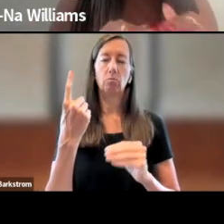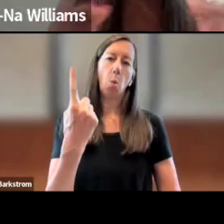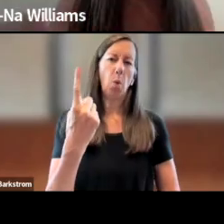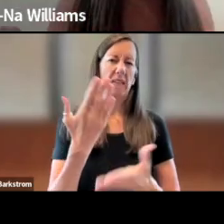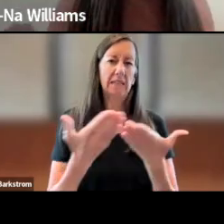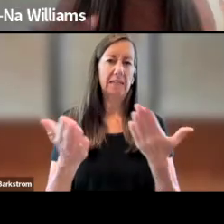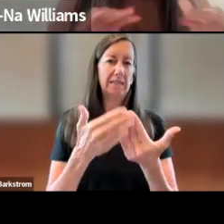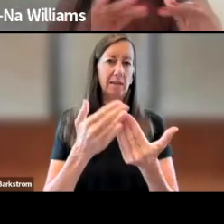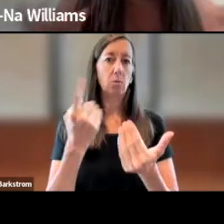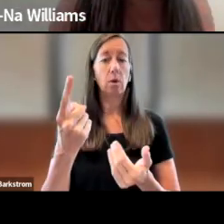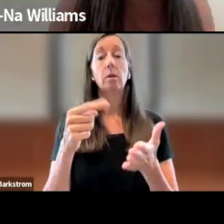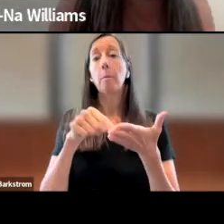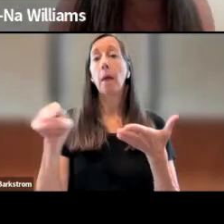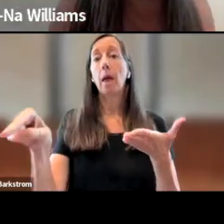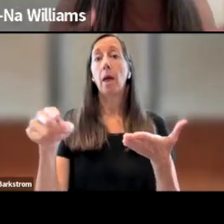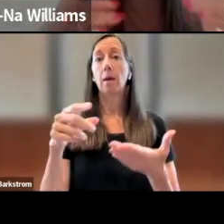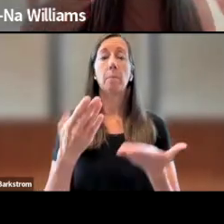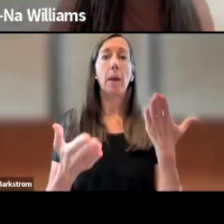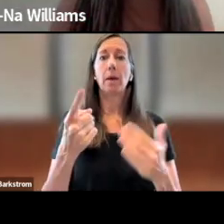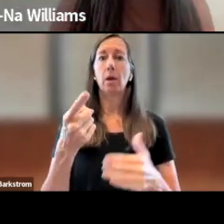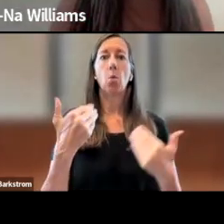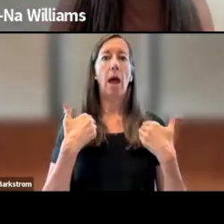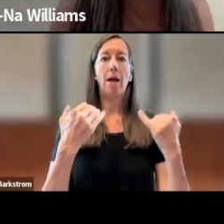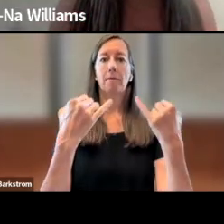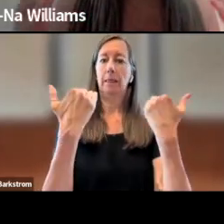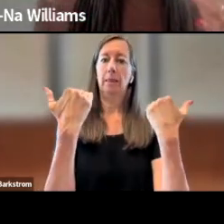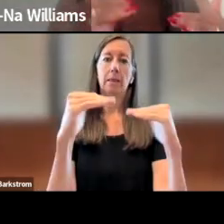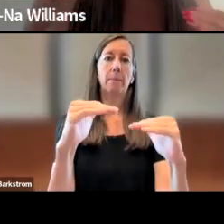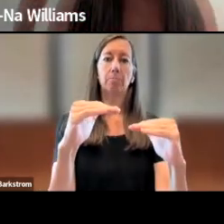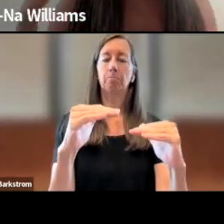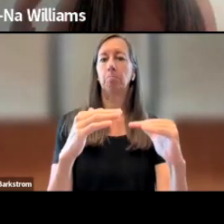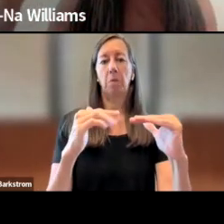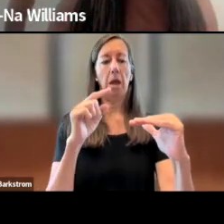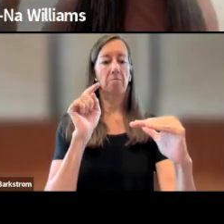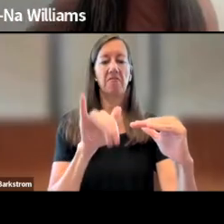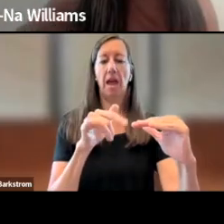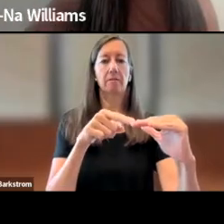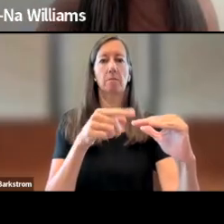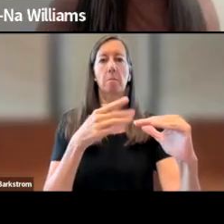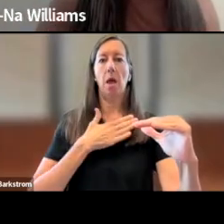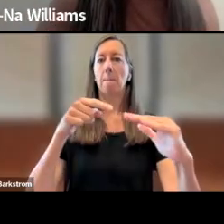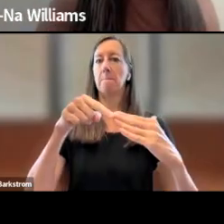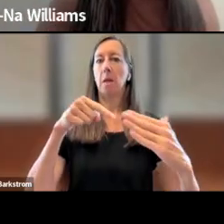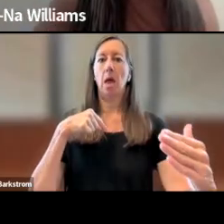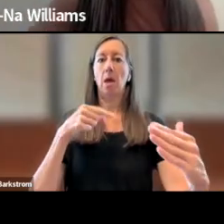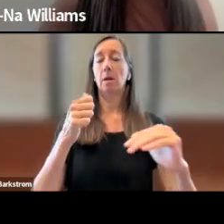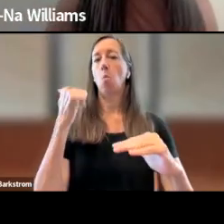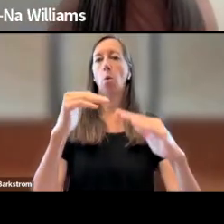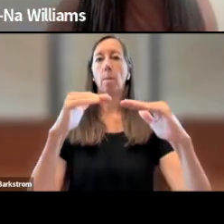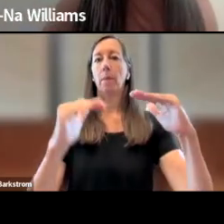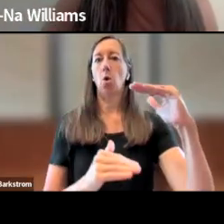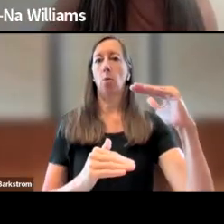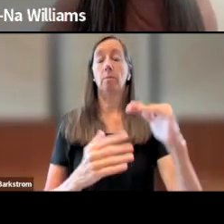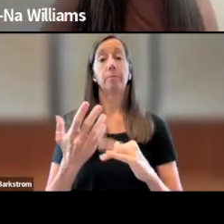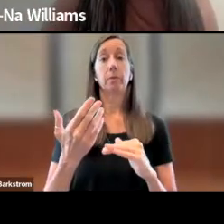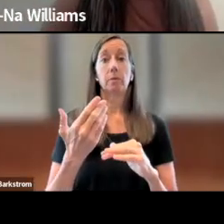threshold that you will not fall below as it relates to pay, then you need to know that going into the negotiation that you